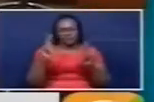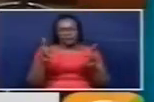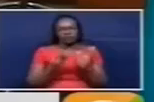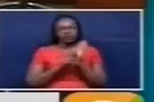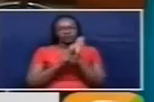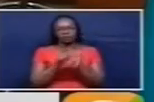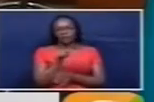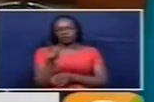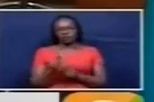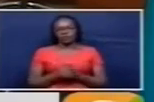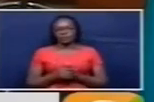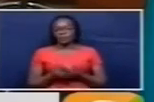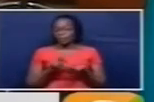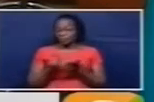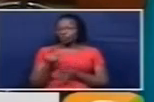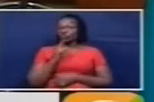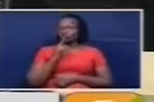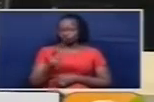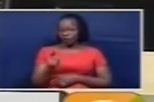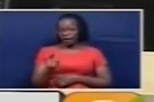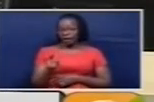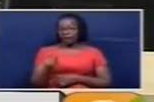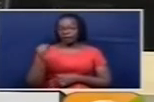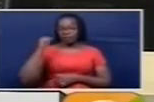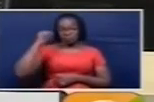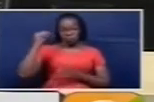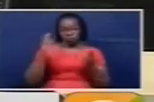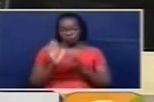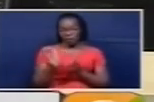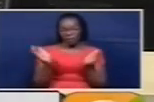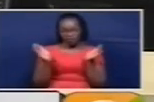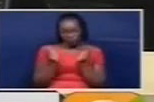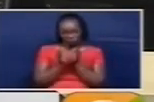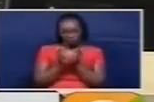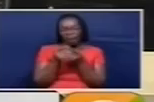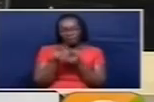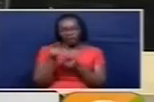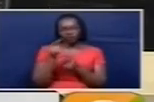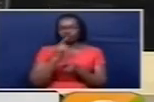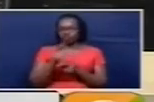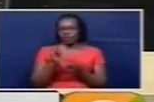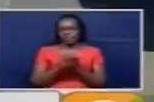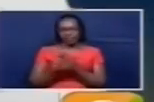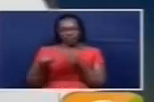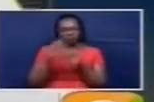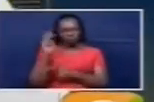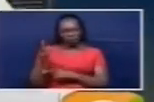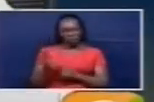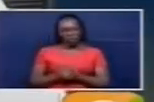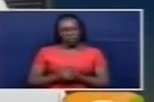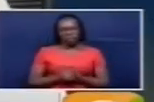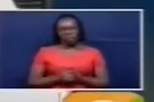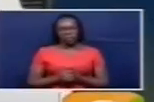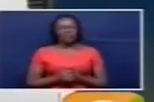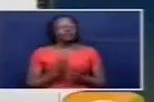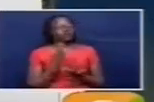that despite the fact that you're going with a very little known party, that this seat belongs to you? I don't think electing party is a